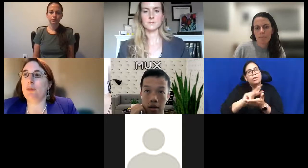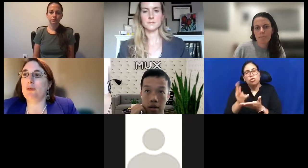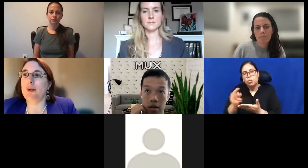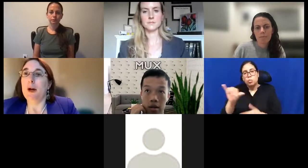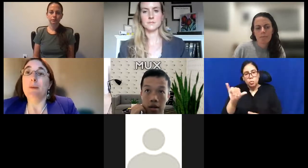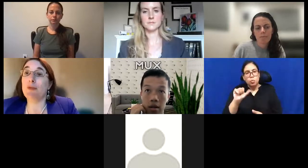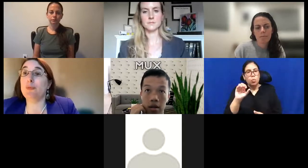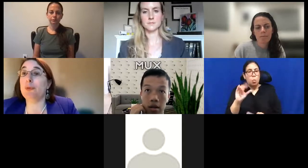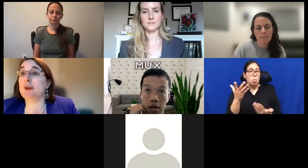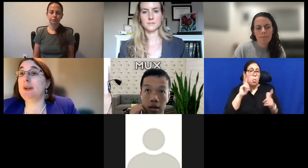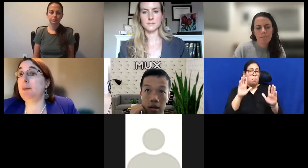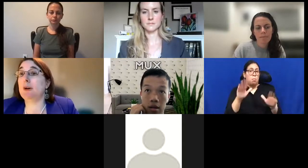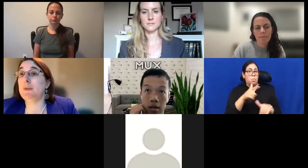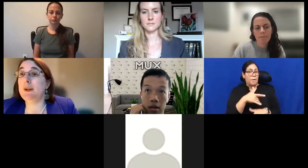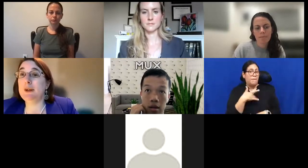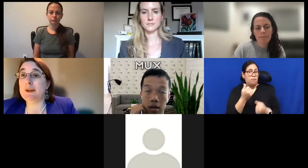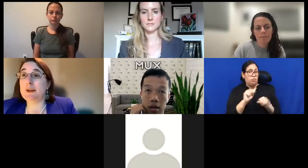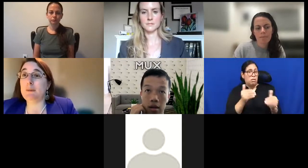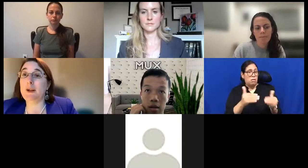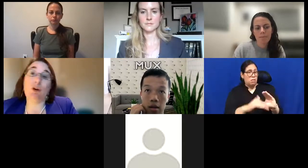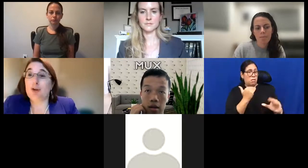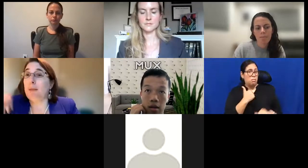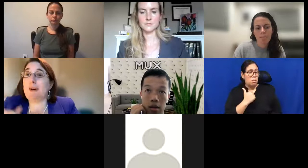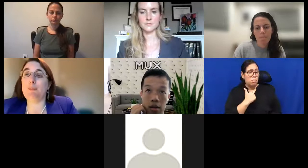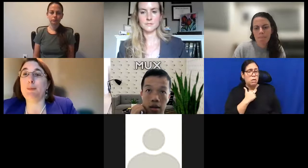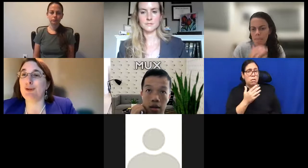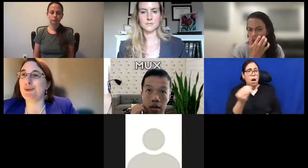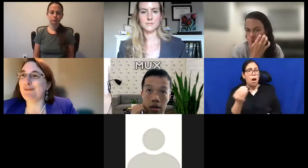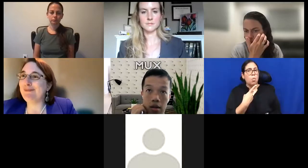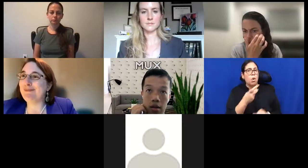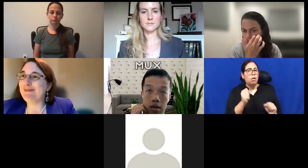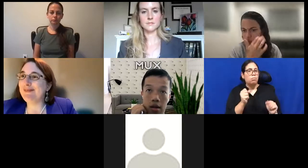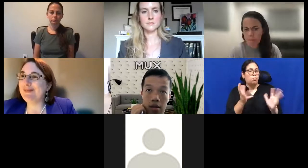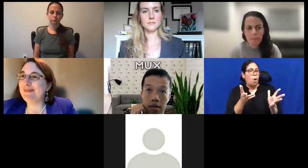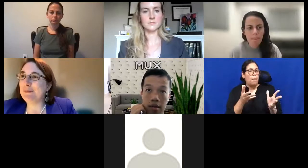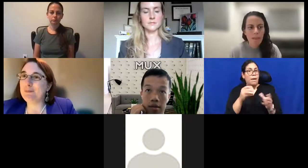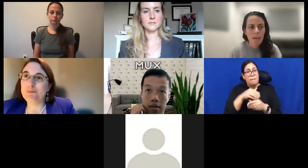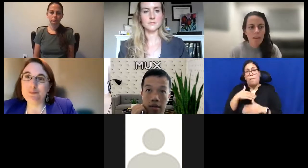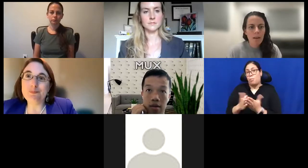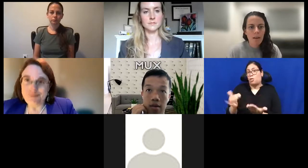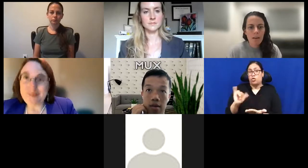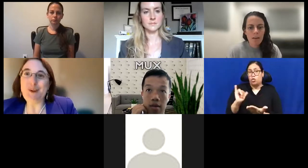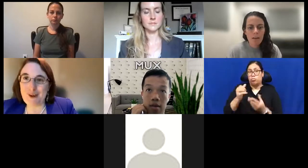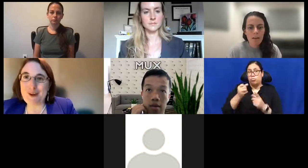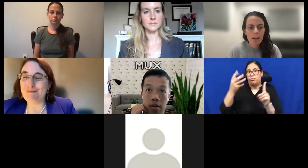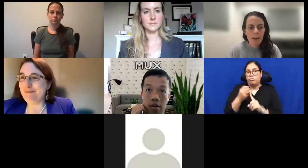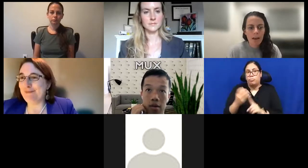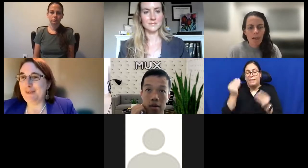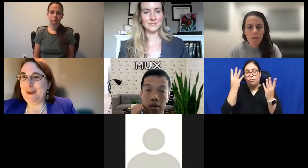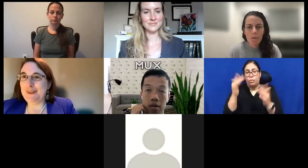So hopefully, but feel free to email me, and I also talk about it in my book too. Thank you so much. You're